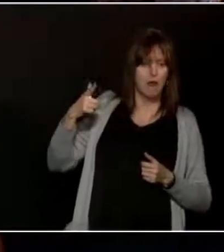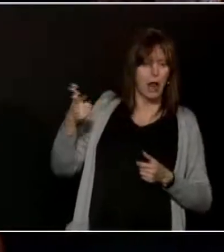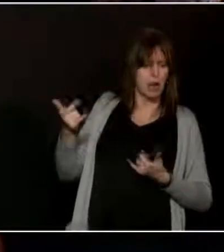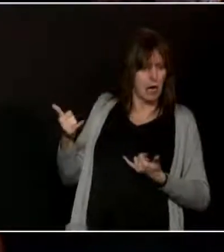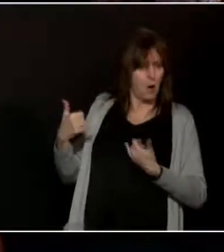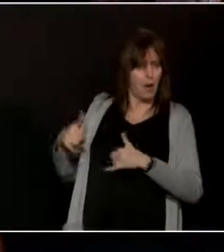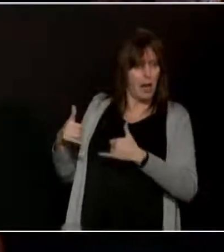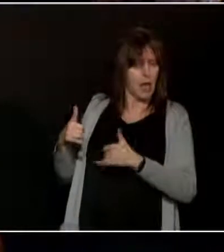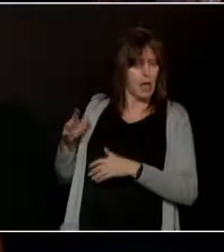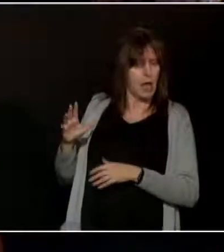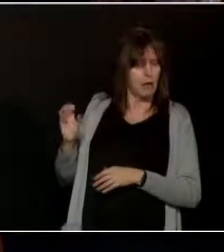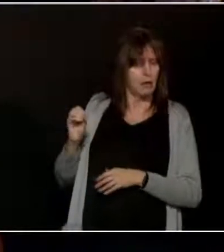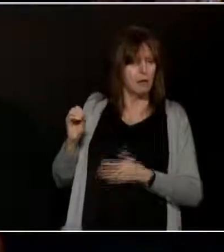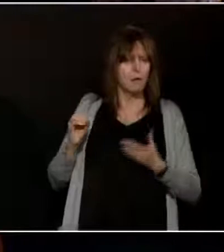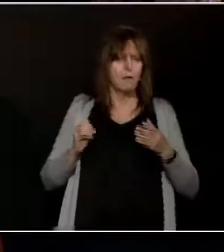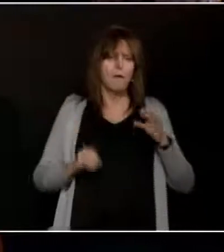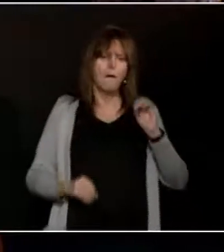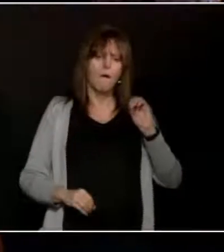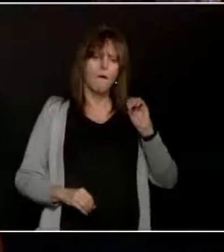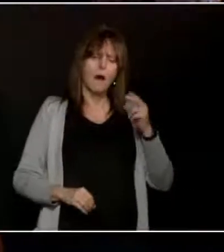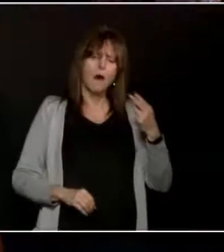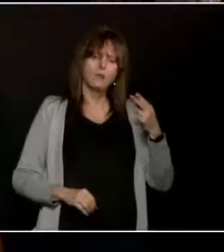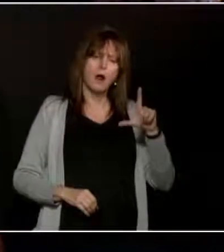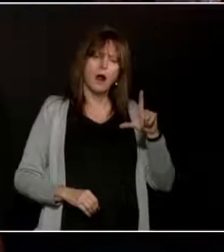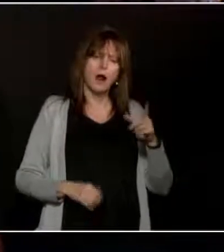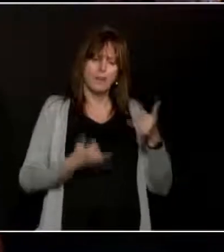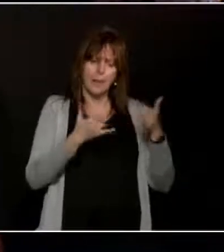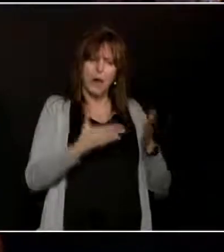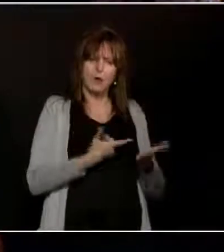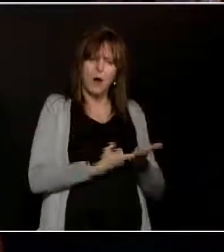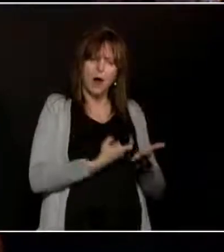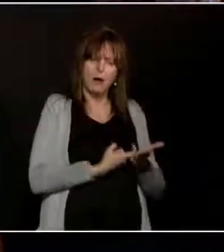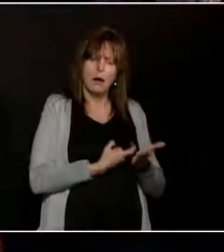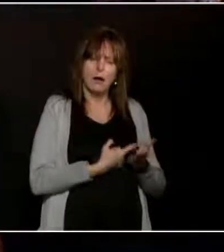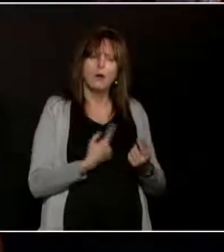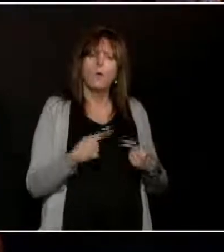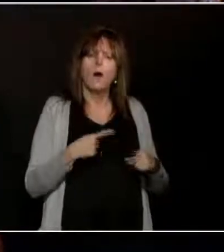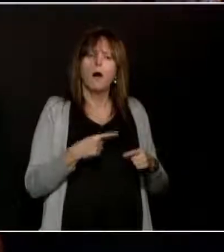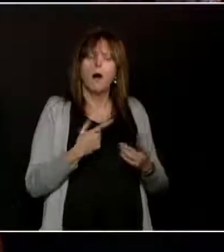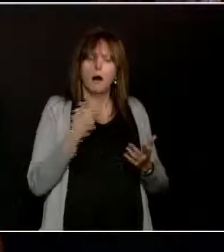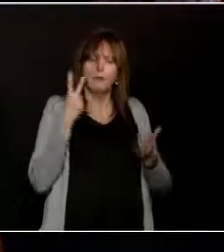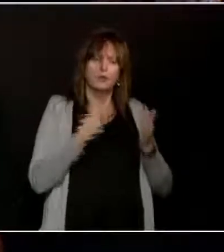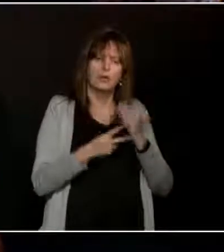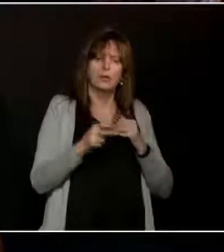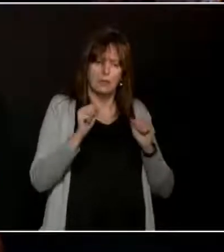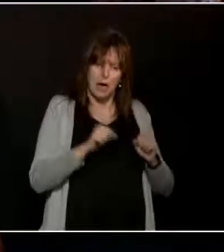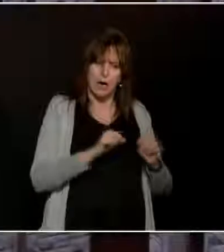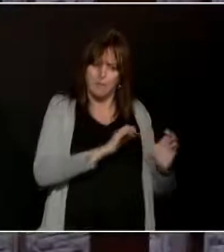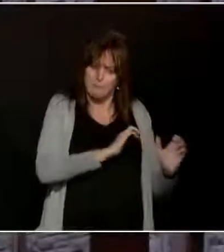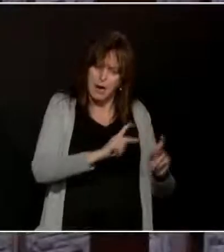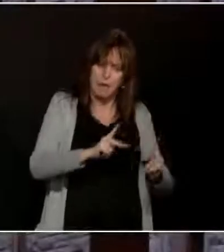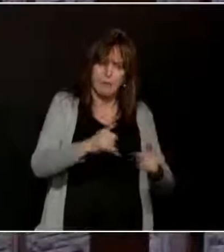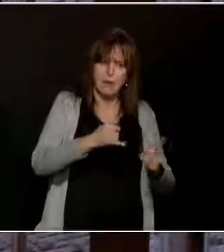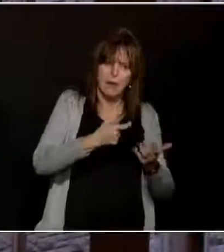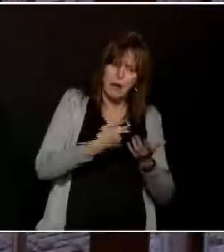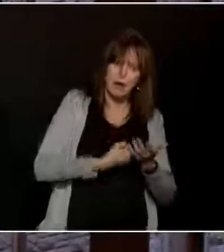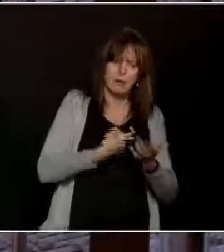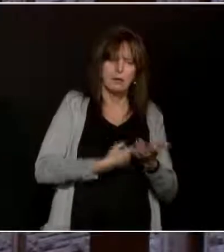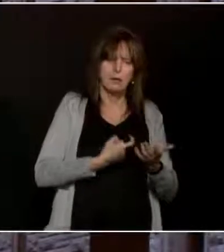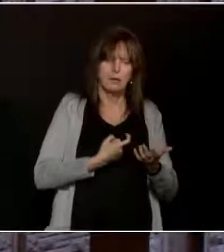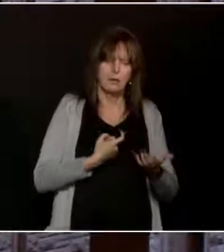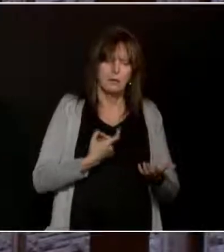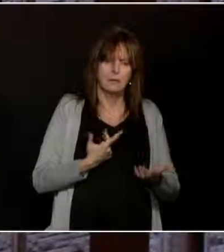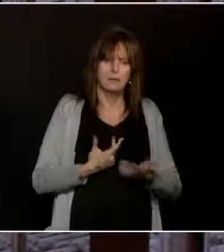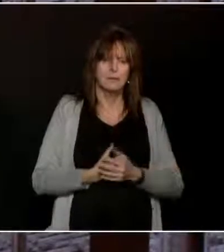OHL? What are the chances of the OHL players getting back on the ice and playing hockey? We've had the